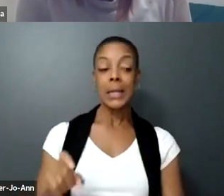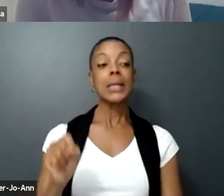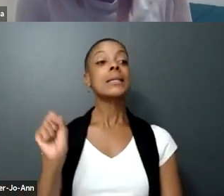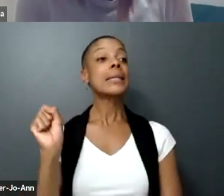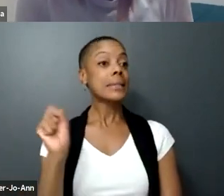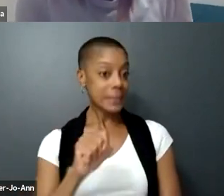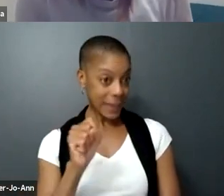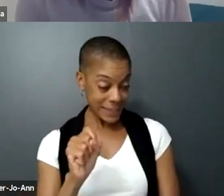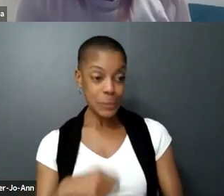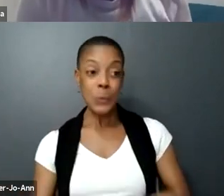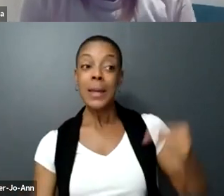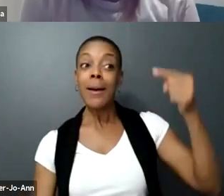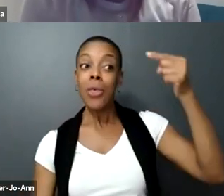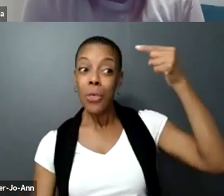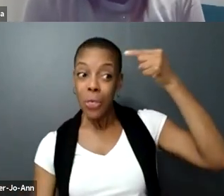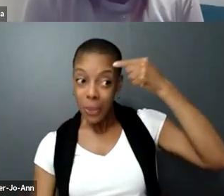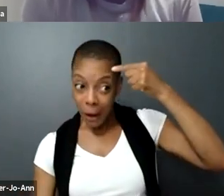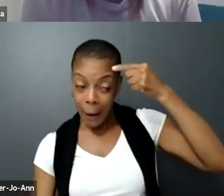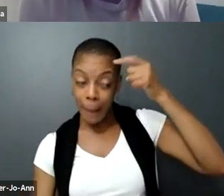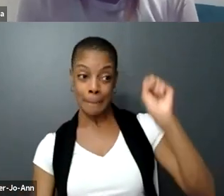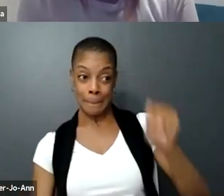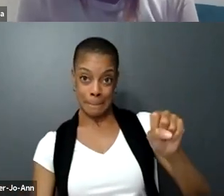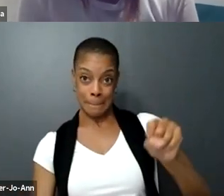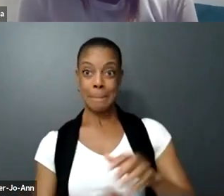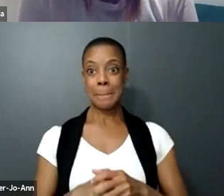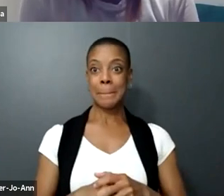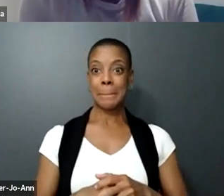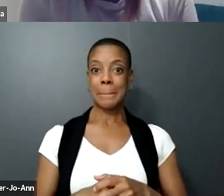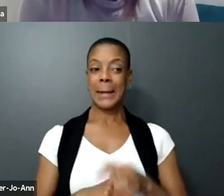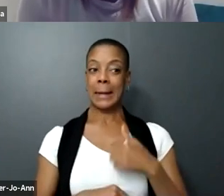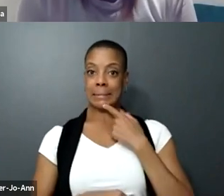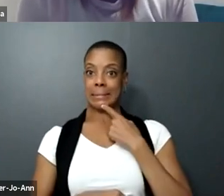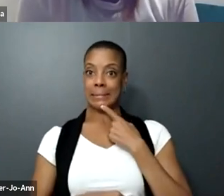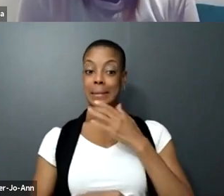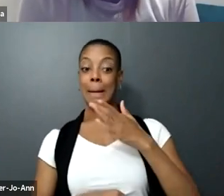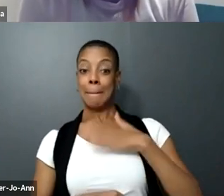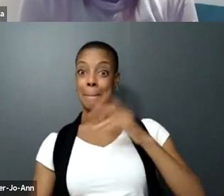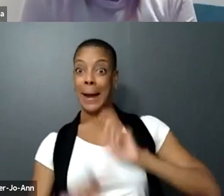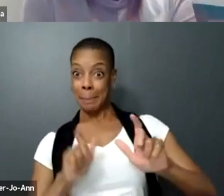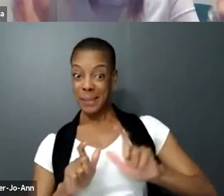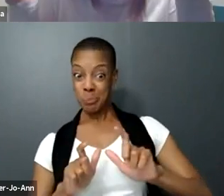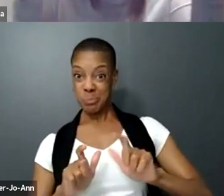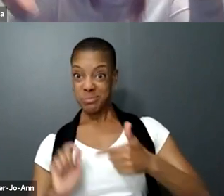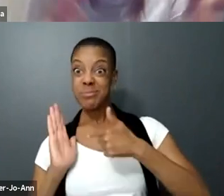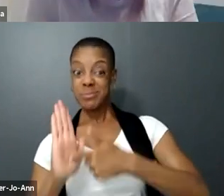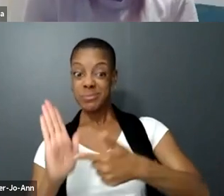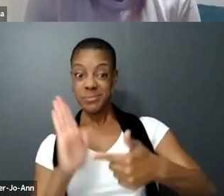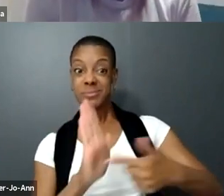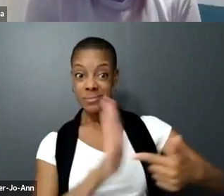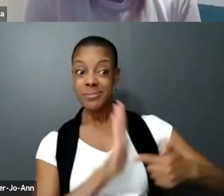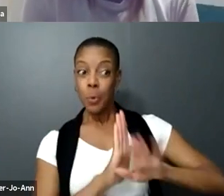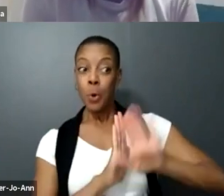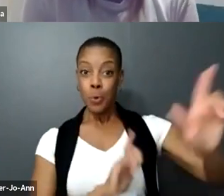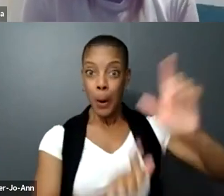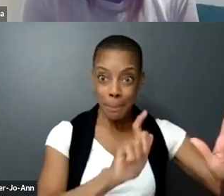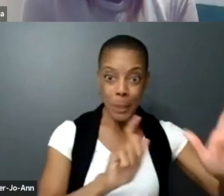that was the thinking. And I said, in fact, you know, my people kind of showed your people the ropes. It's that they figured out how to